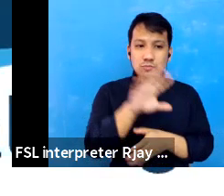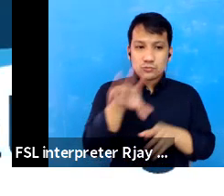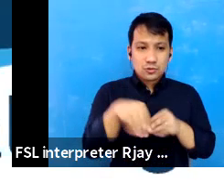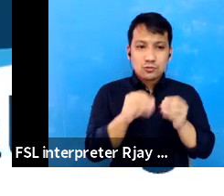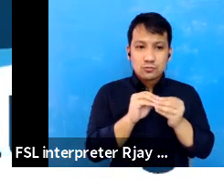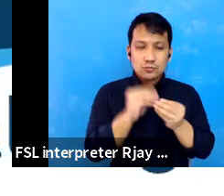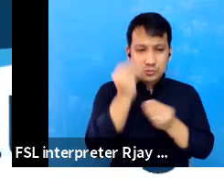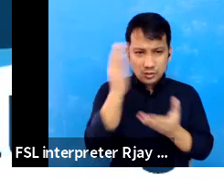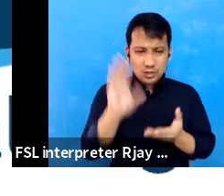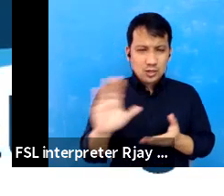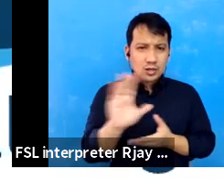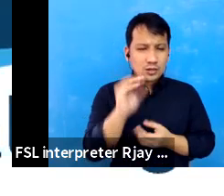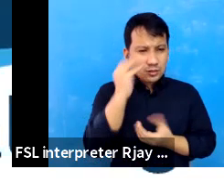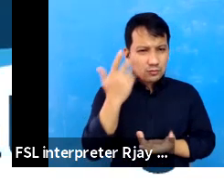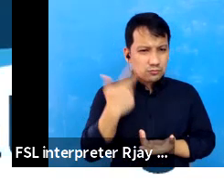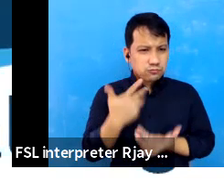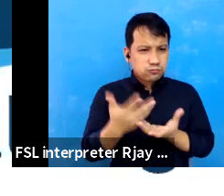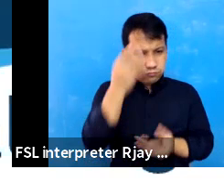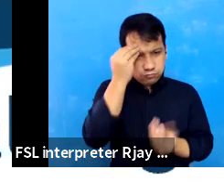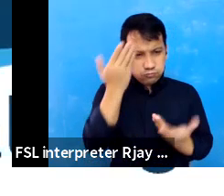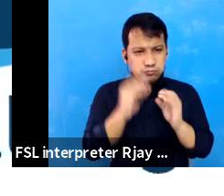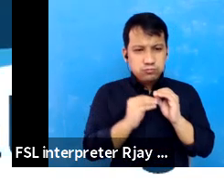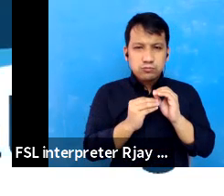together. So I think we learned that this is